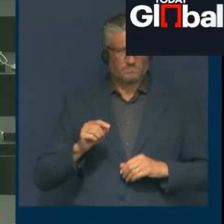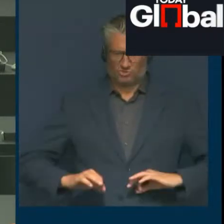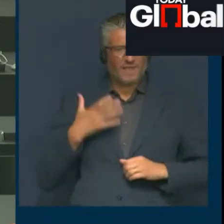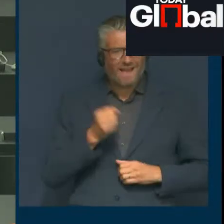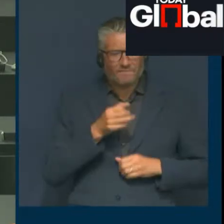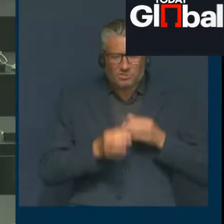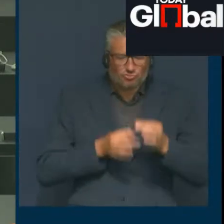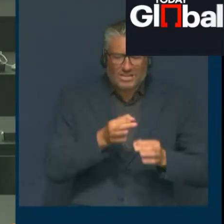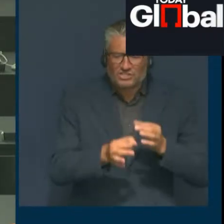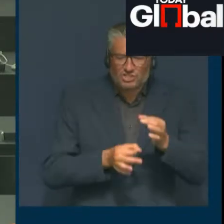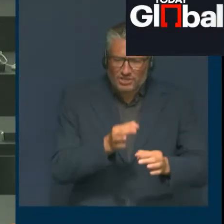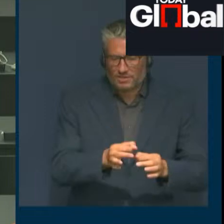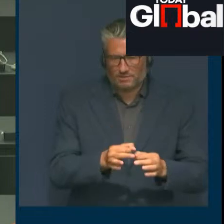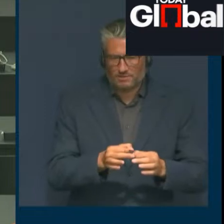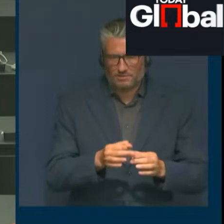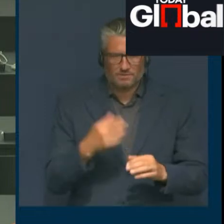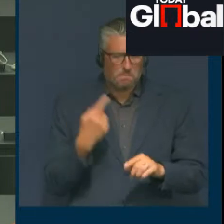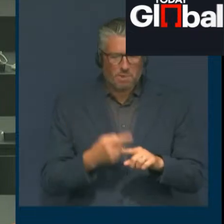Education